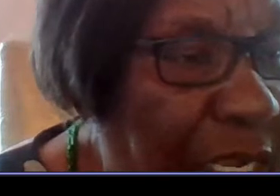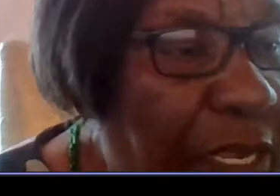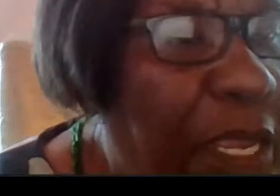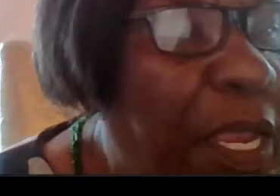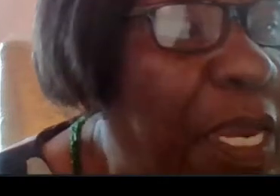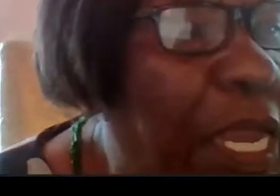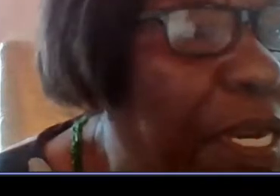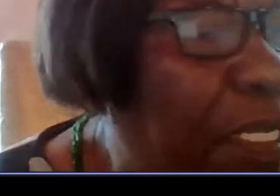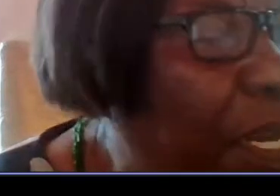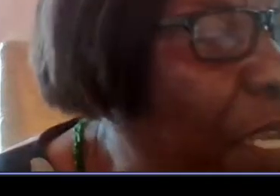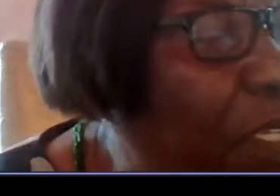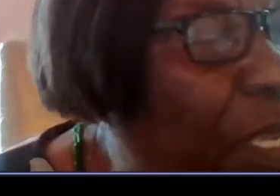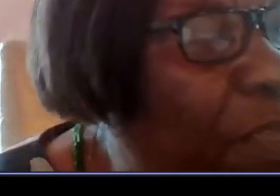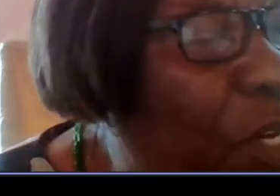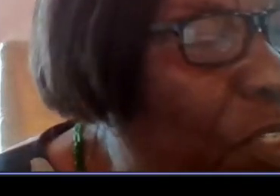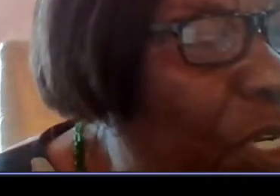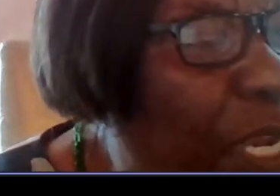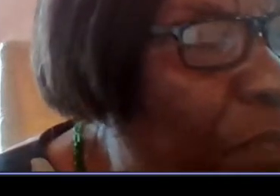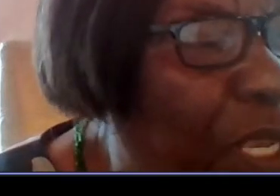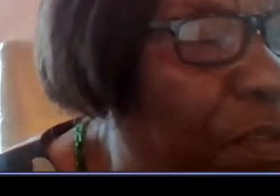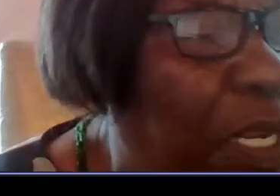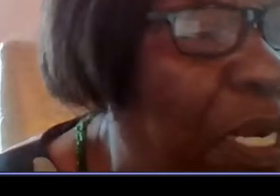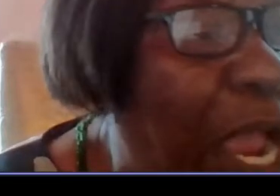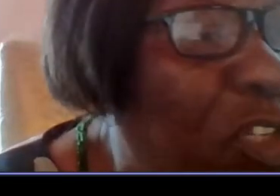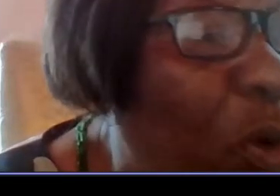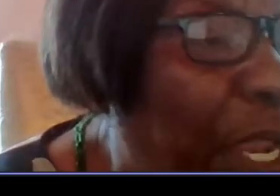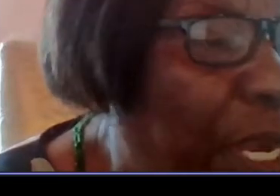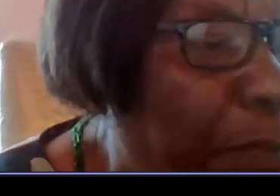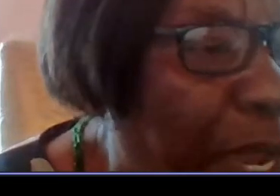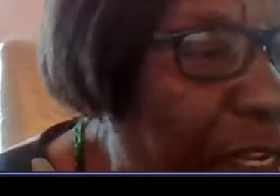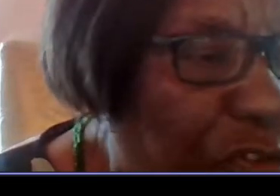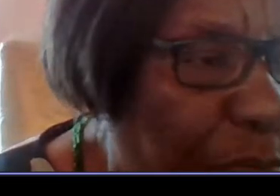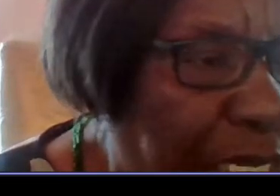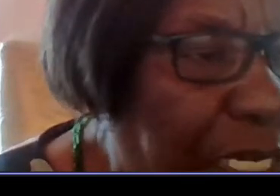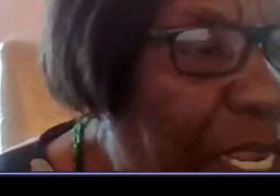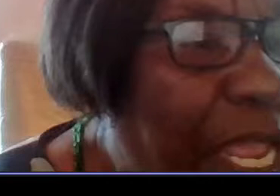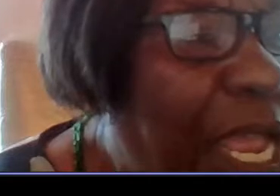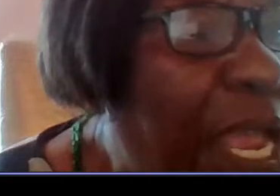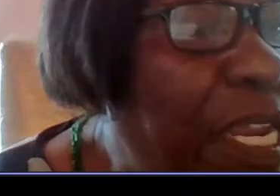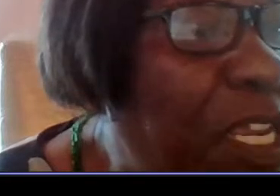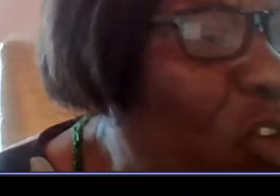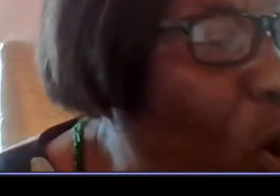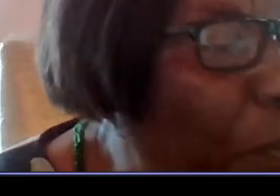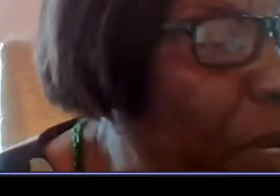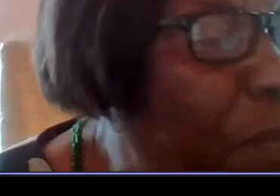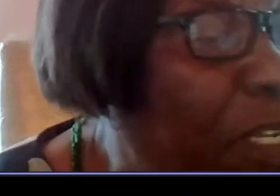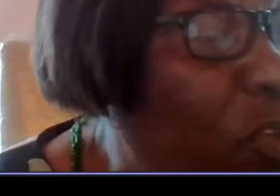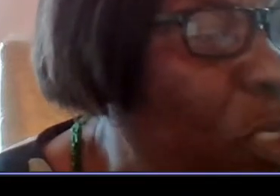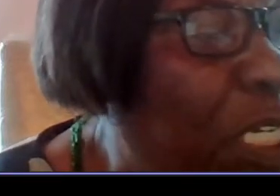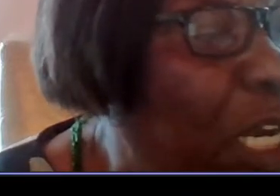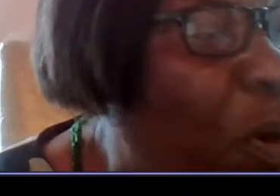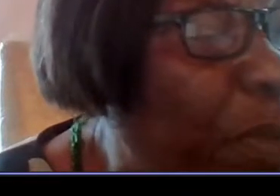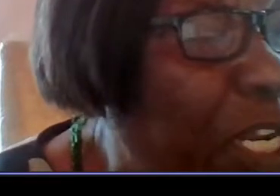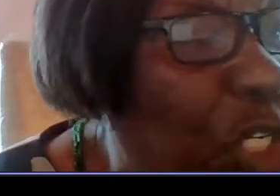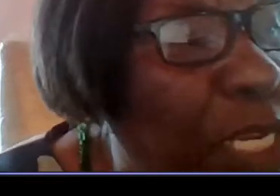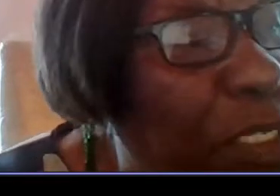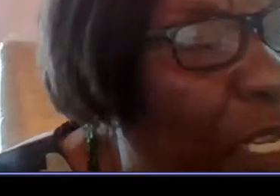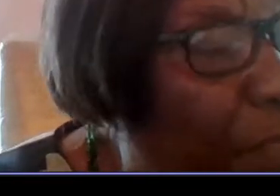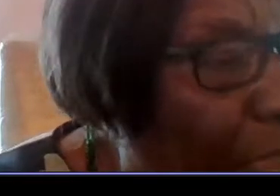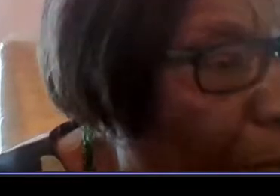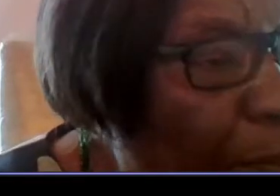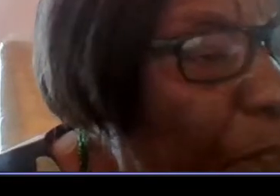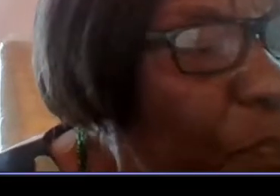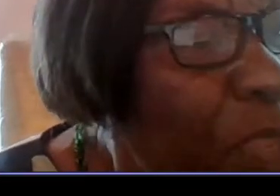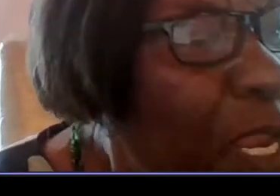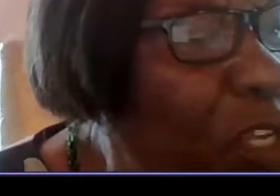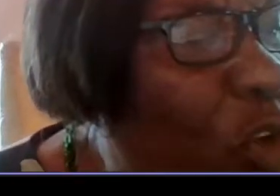honesty in characterizing the transit camps as an eyesore and embarrassment, and his commitment to